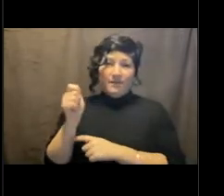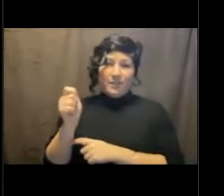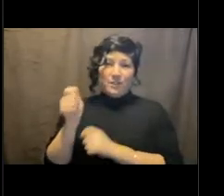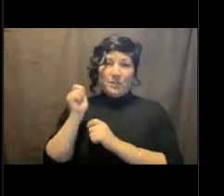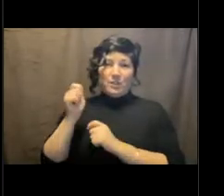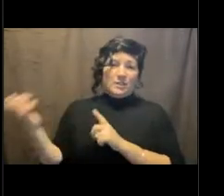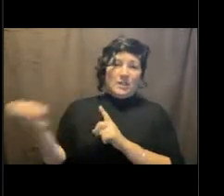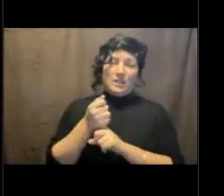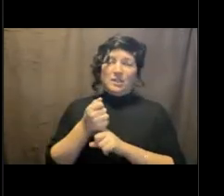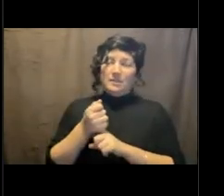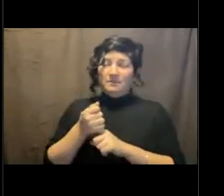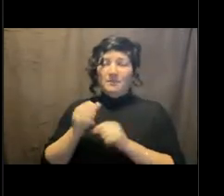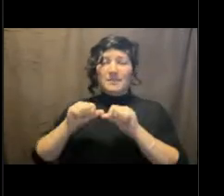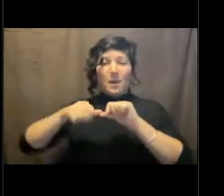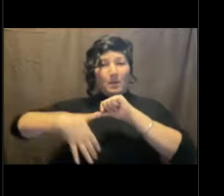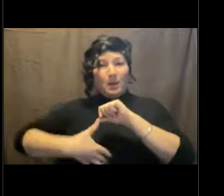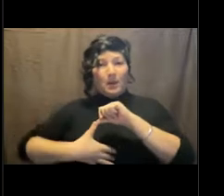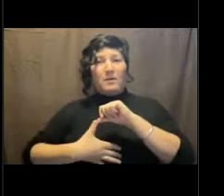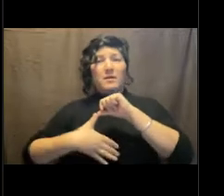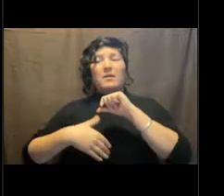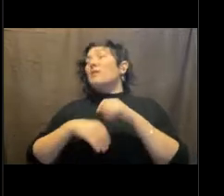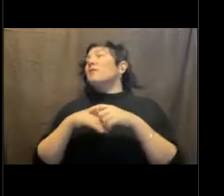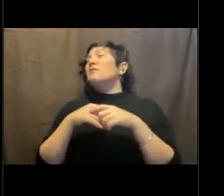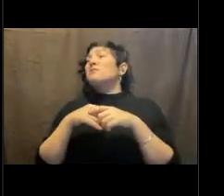combination of climate factors. And,